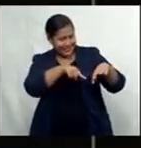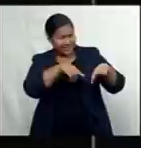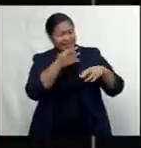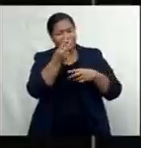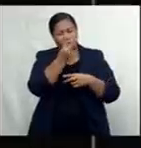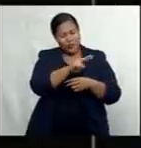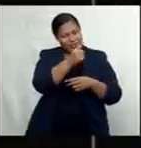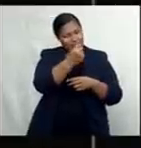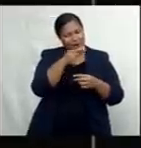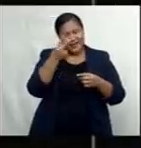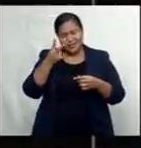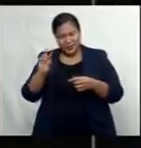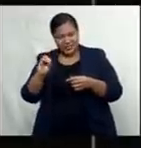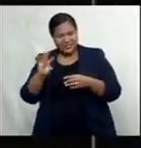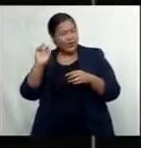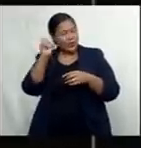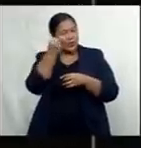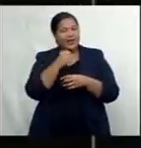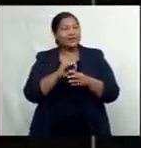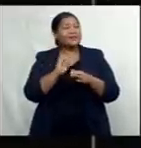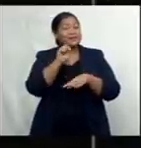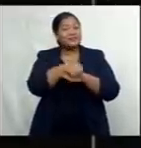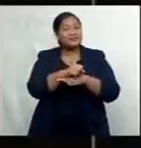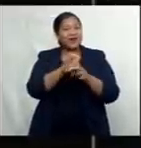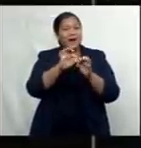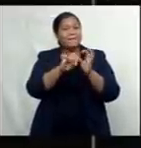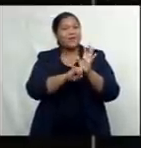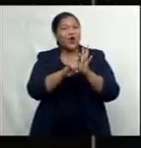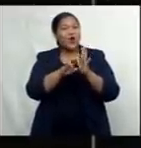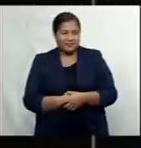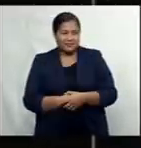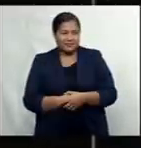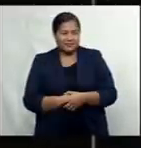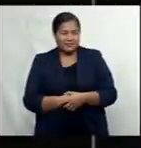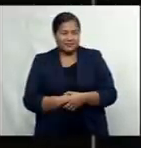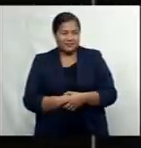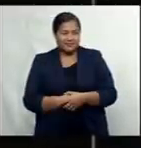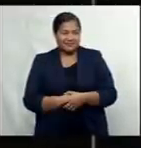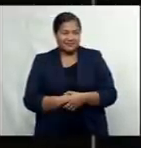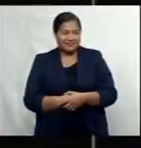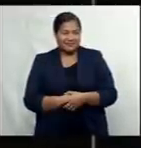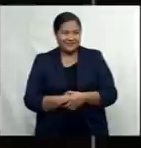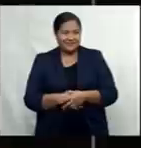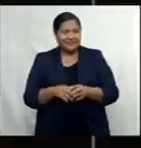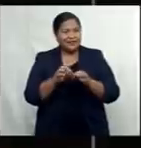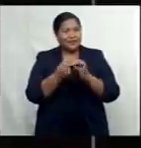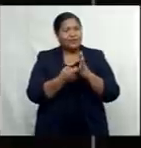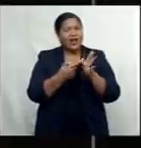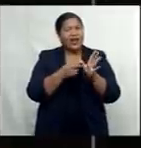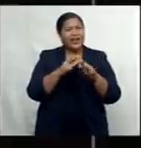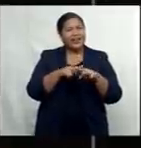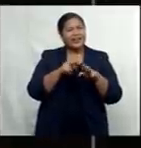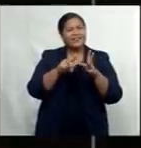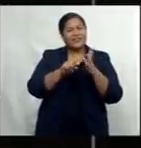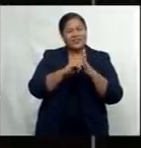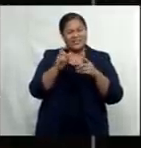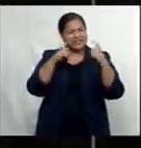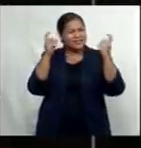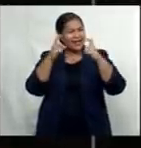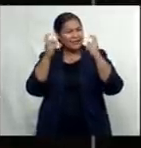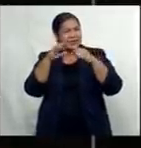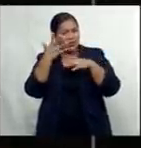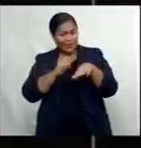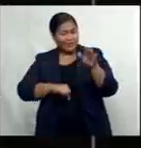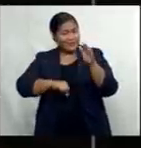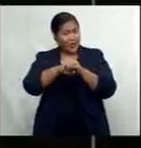21-20 win over the Broncos at Suncorp Stadium on Friday night. Brentford celebrated their return to the top